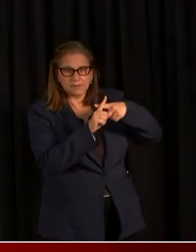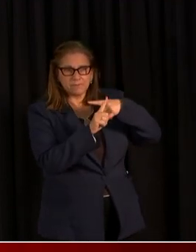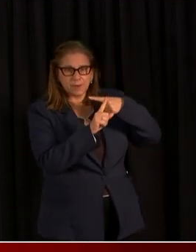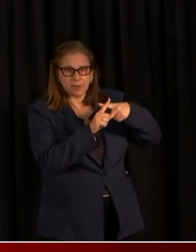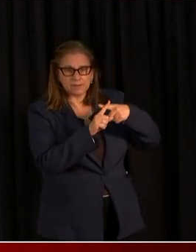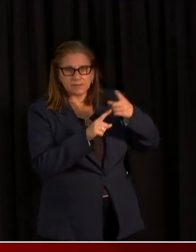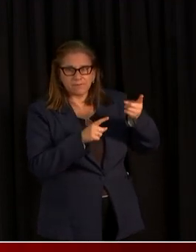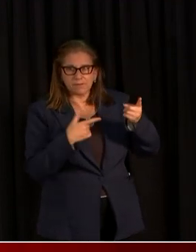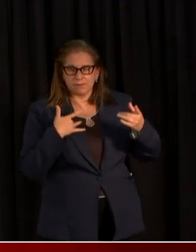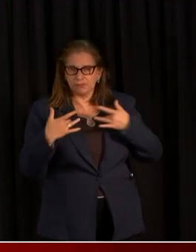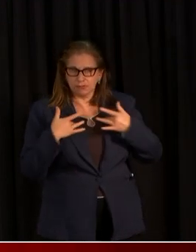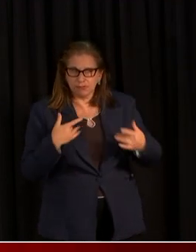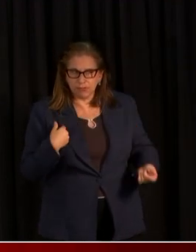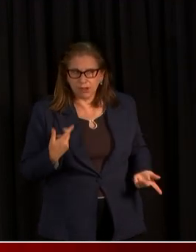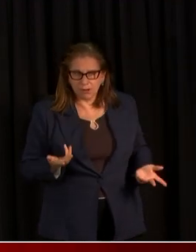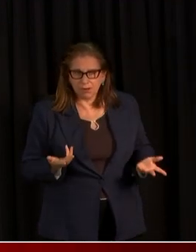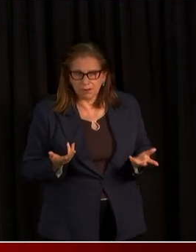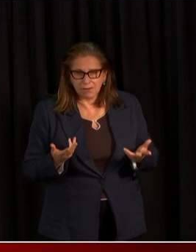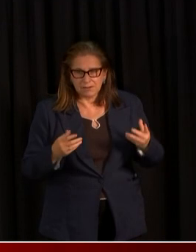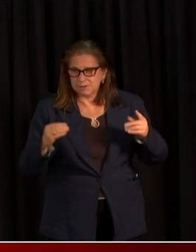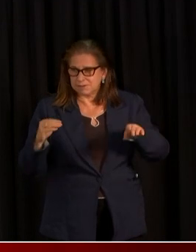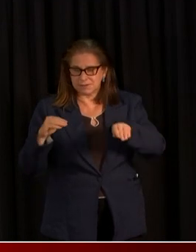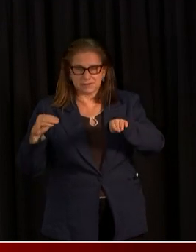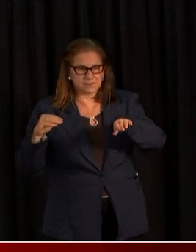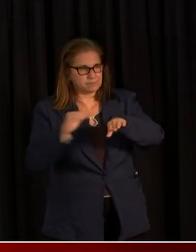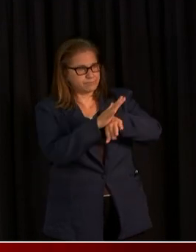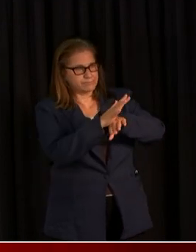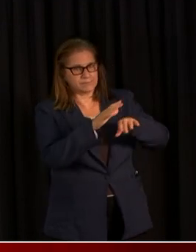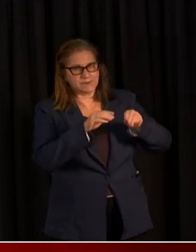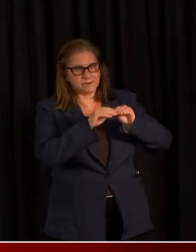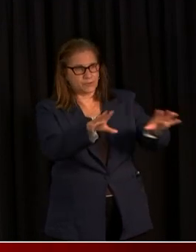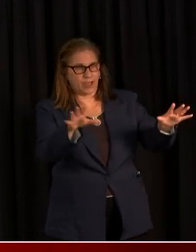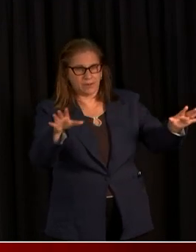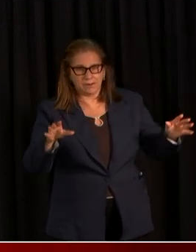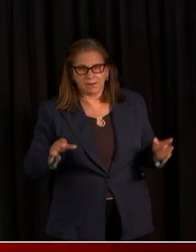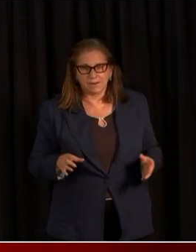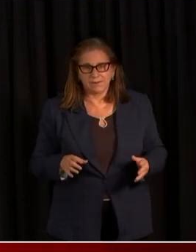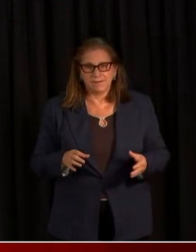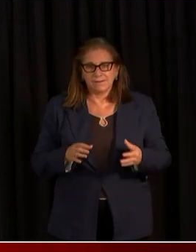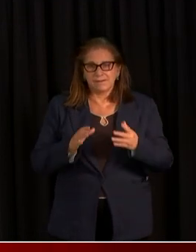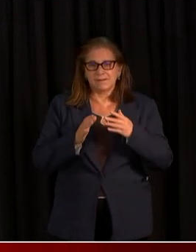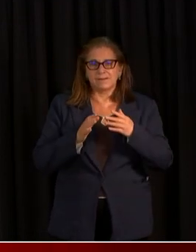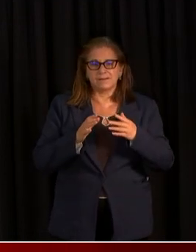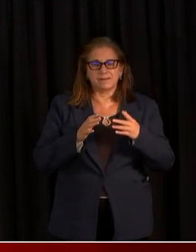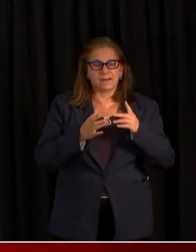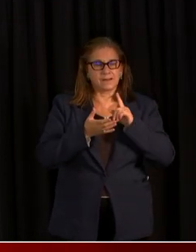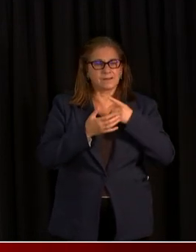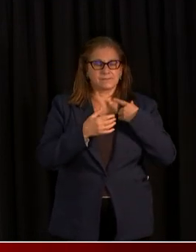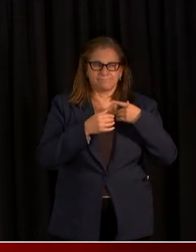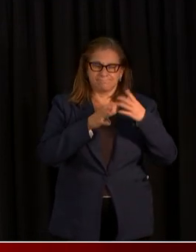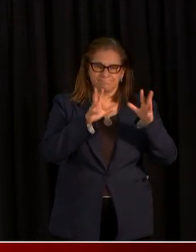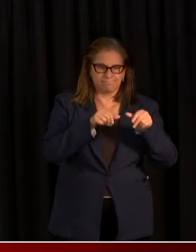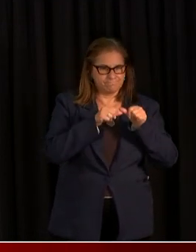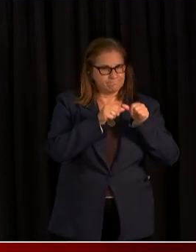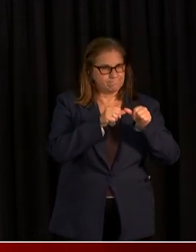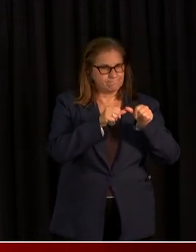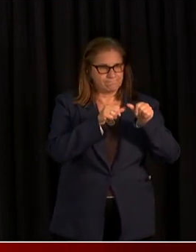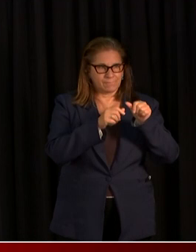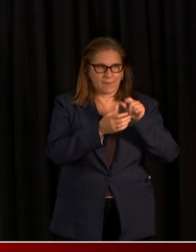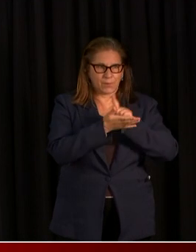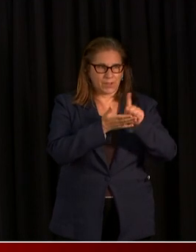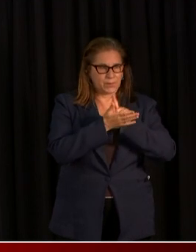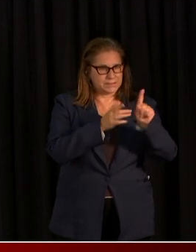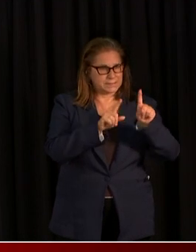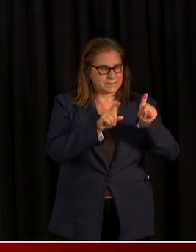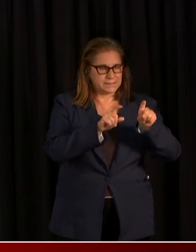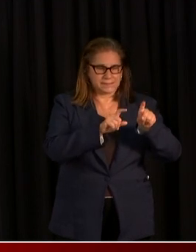us. It's a population that we do testing in that population weekly to be able to catch these things very